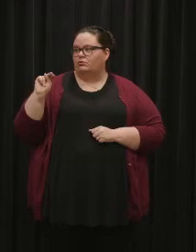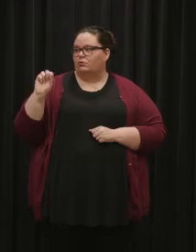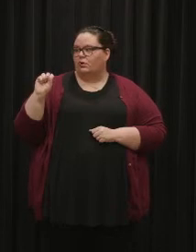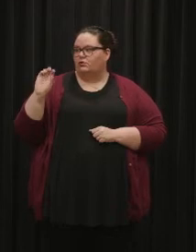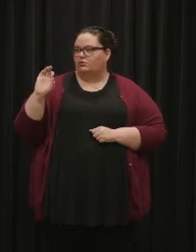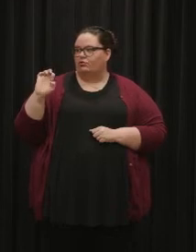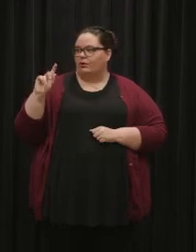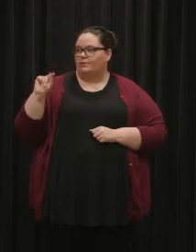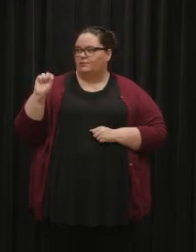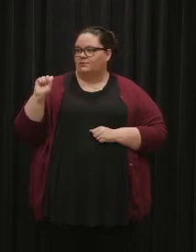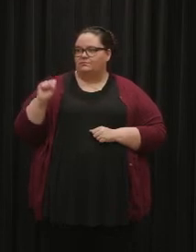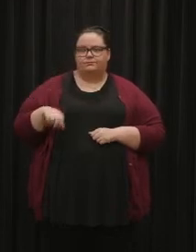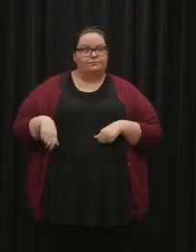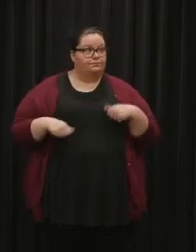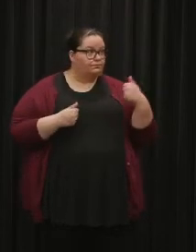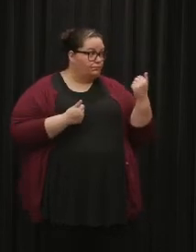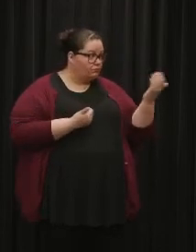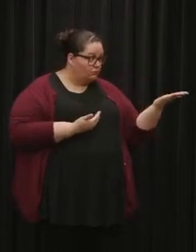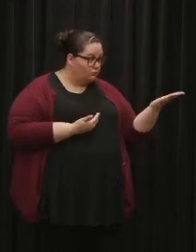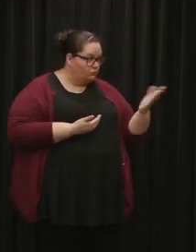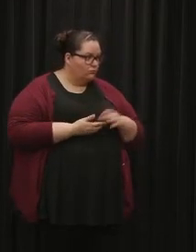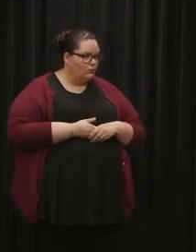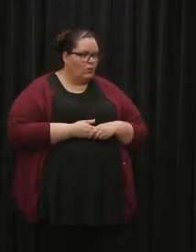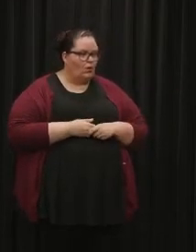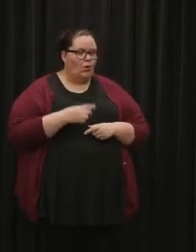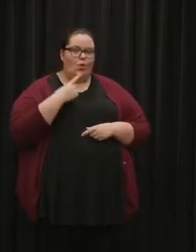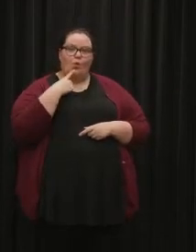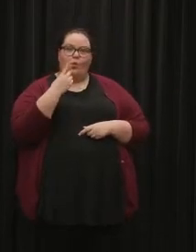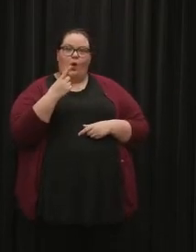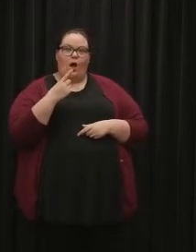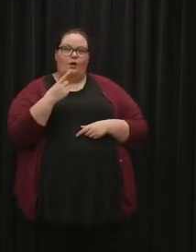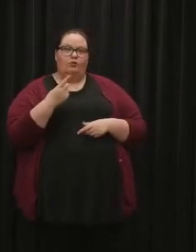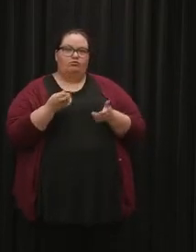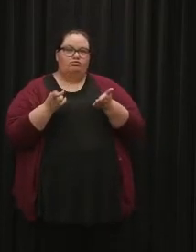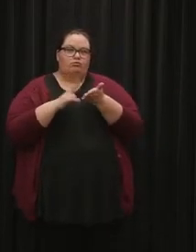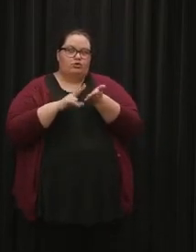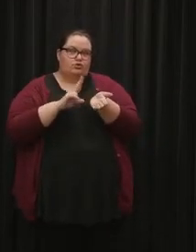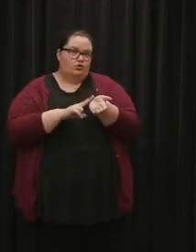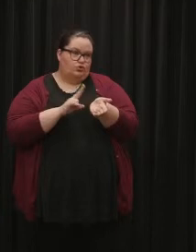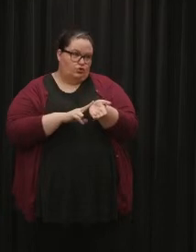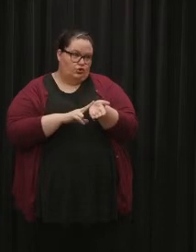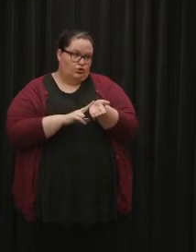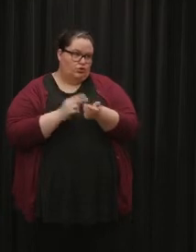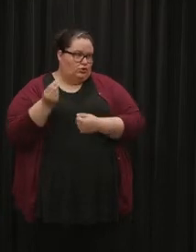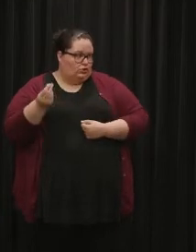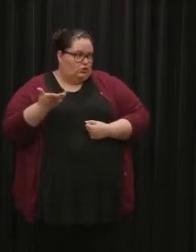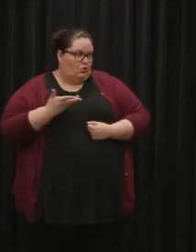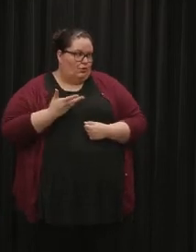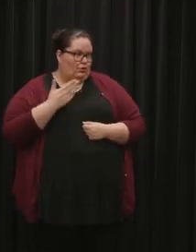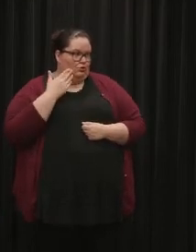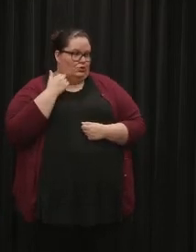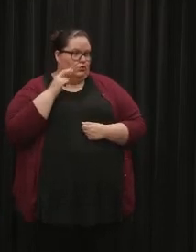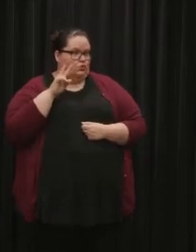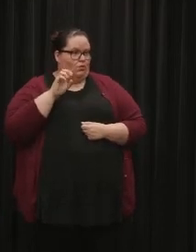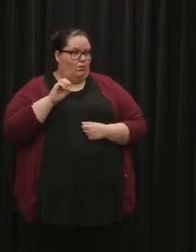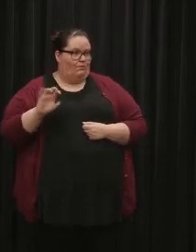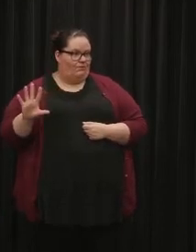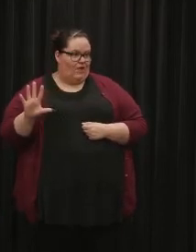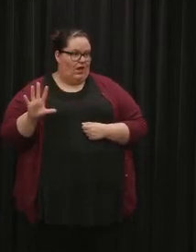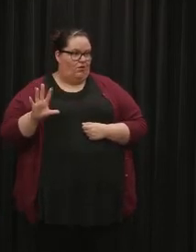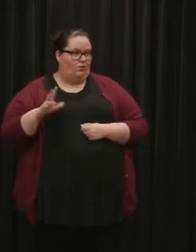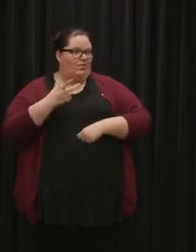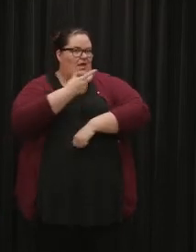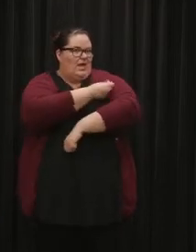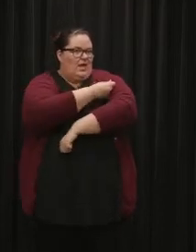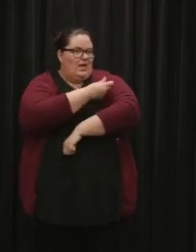Yes, question for Premier Higgs. A longtime registered nurse told me that as recently as 2005, when she was the immunization